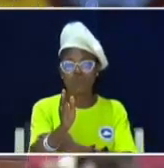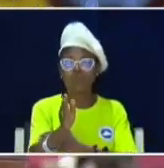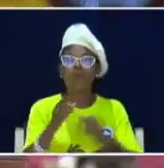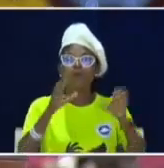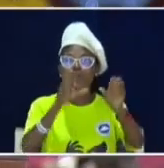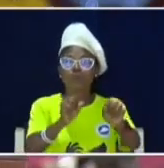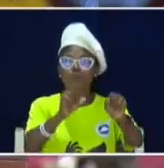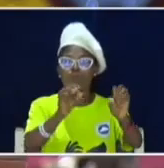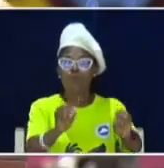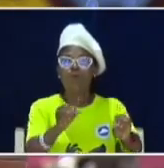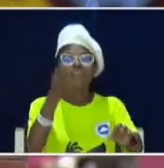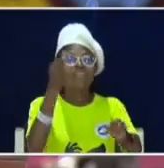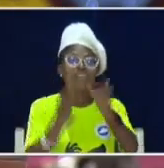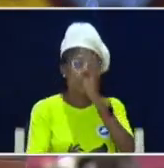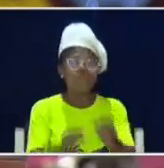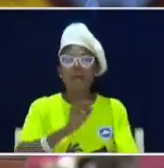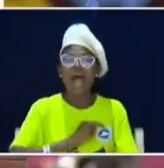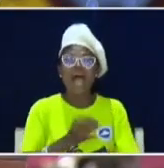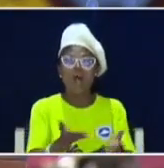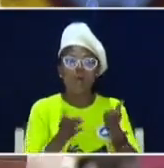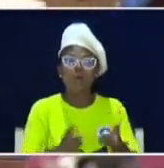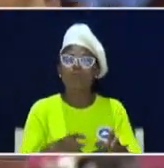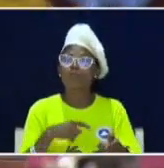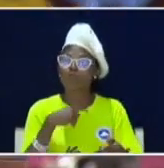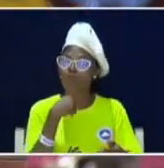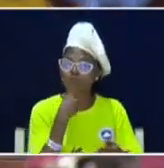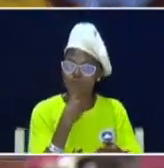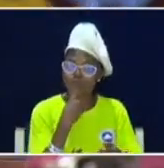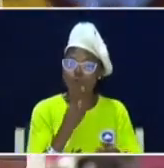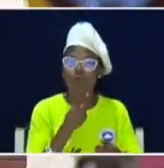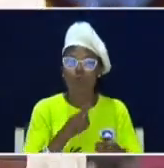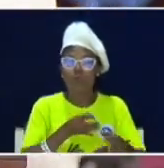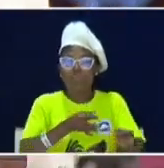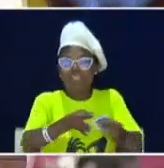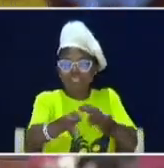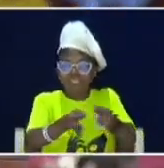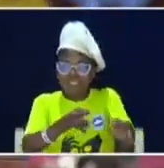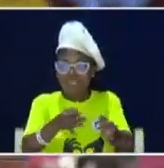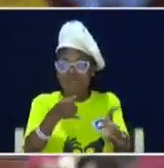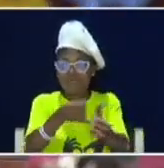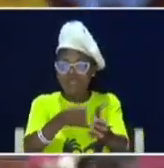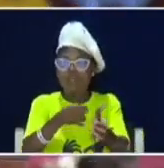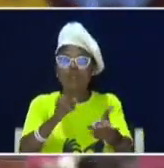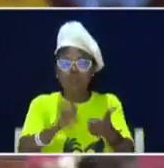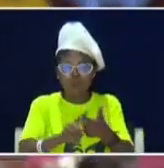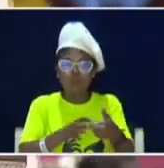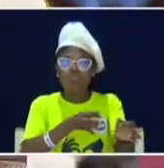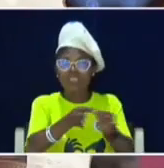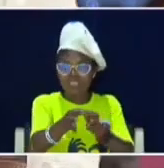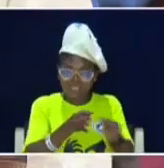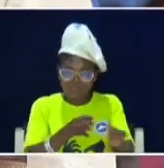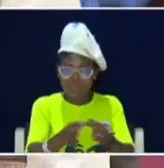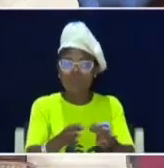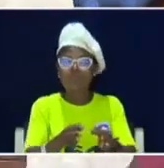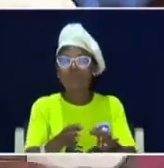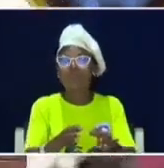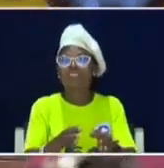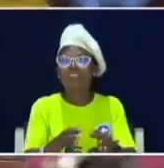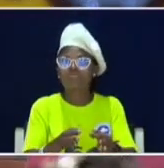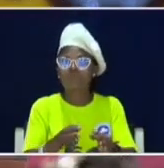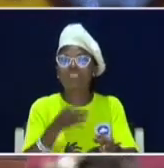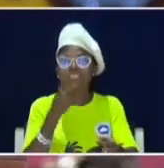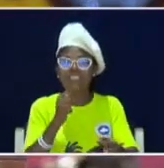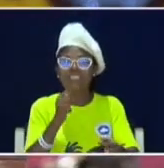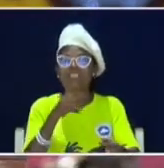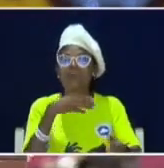So, if I was to rephrase, if I was permitted by our Father to rephrase the subject matter,